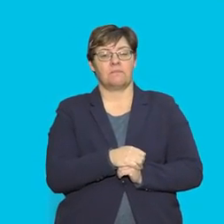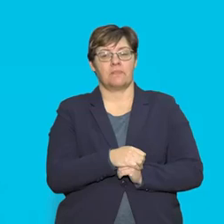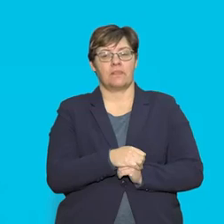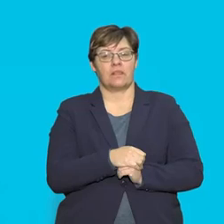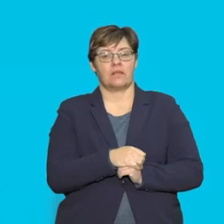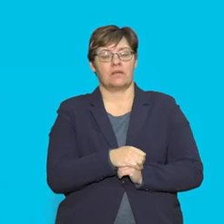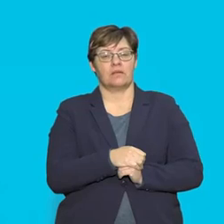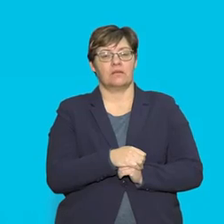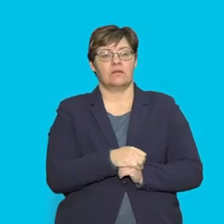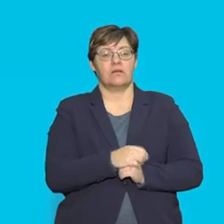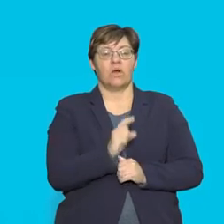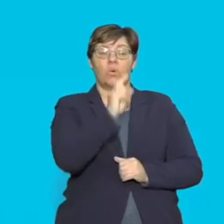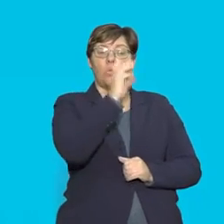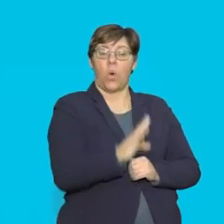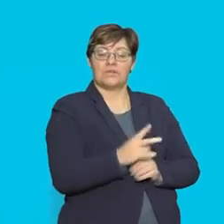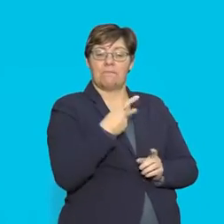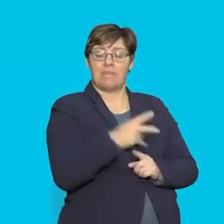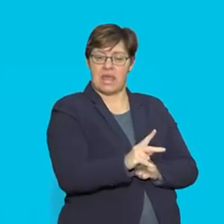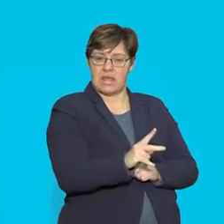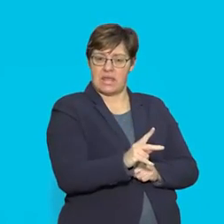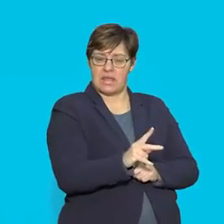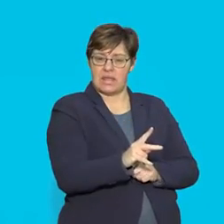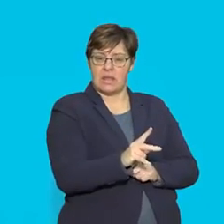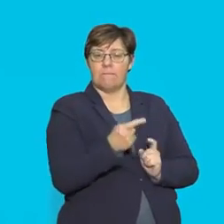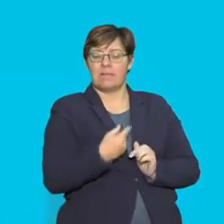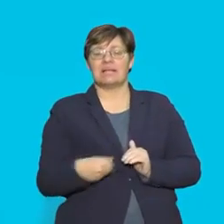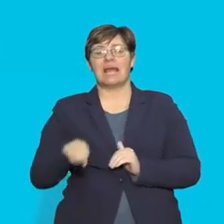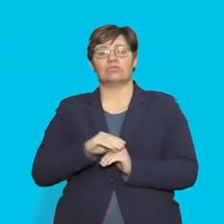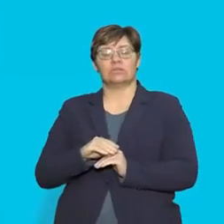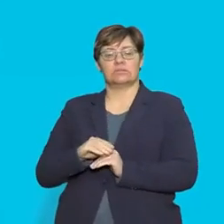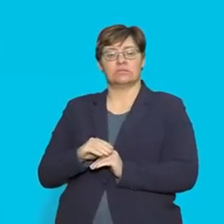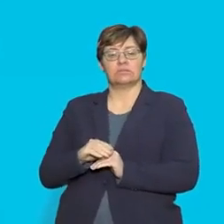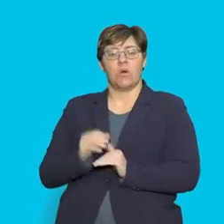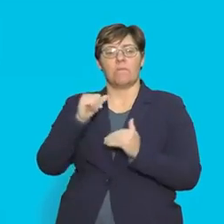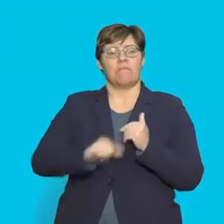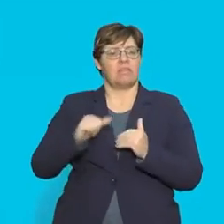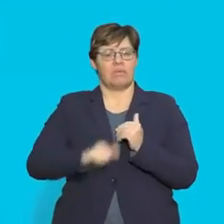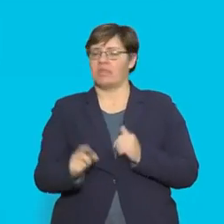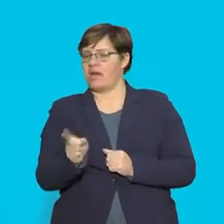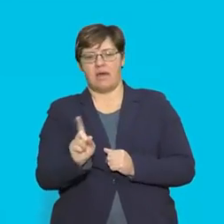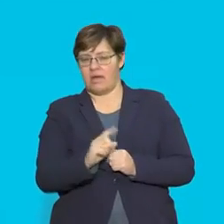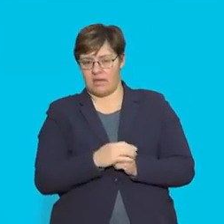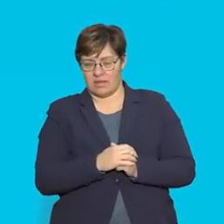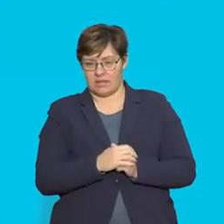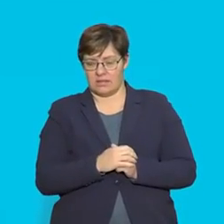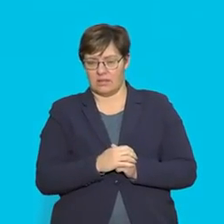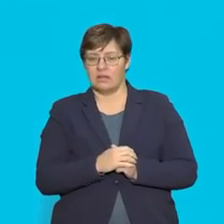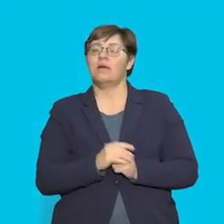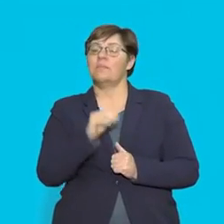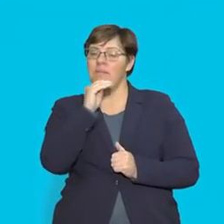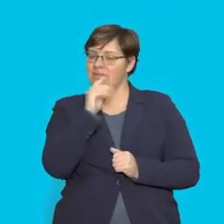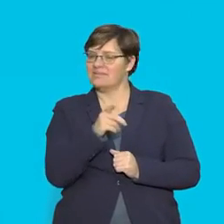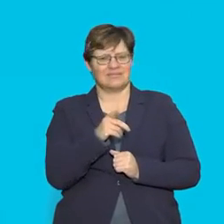is there is no way that this person will be making quarterly payments, but the interest is charged on a